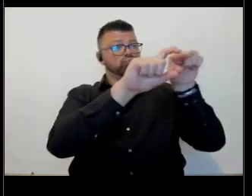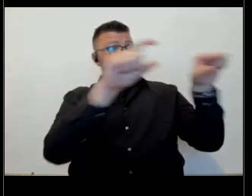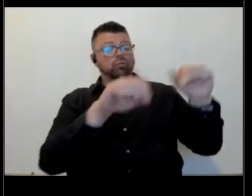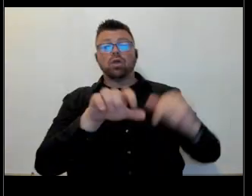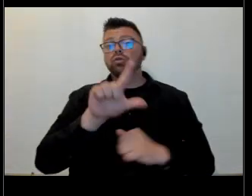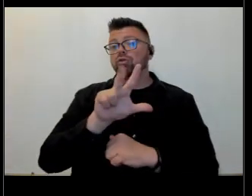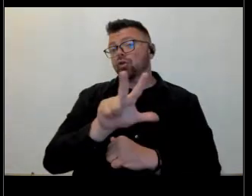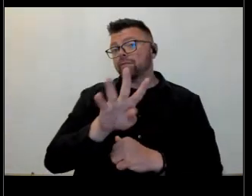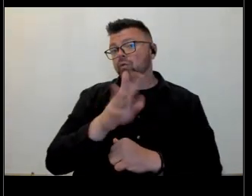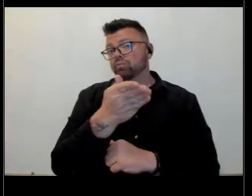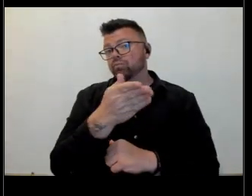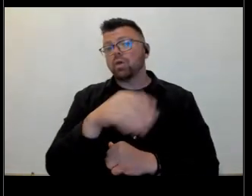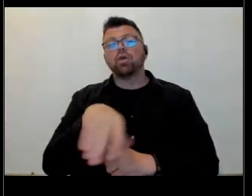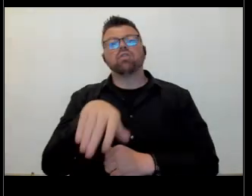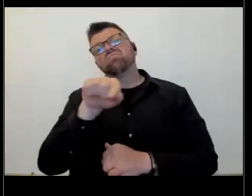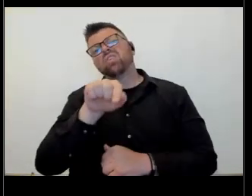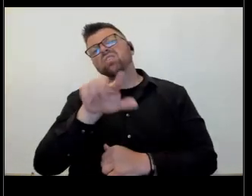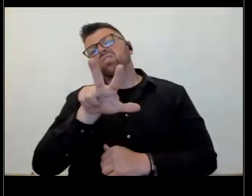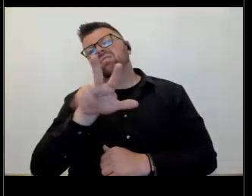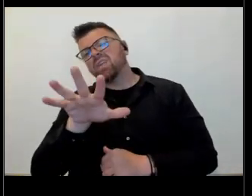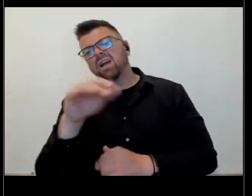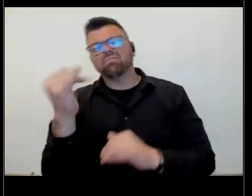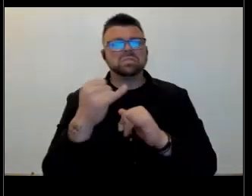inches to allow a margin of error.